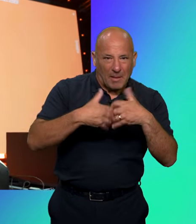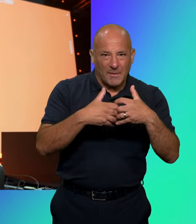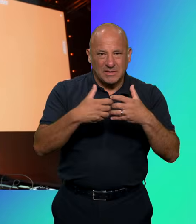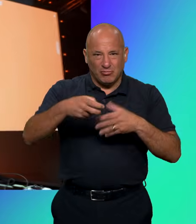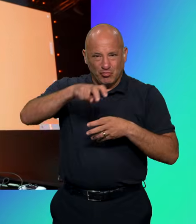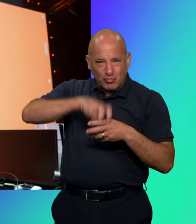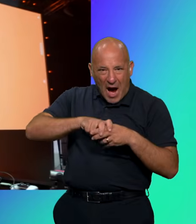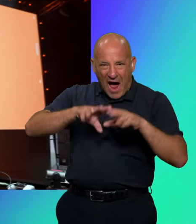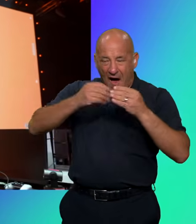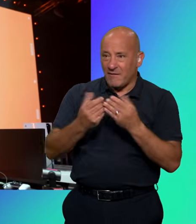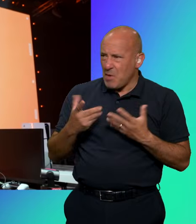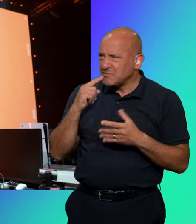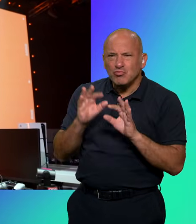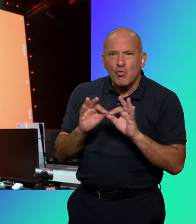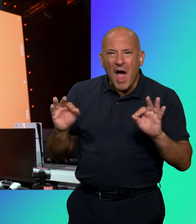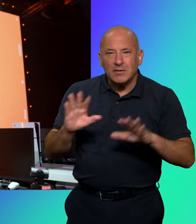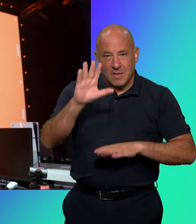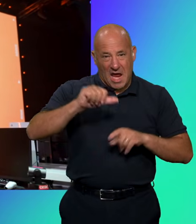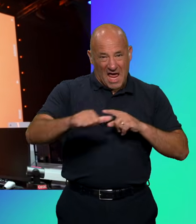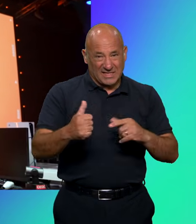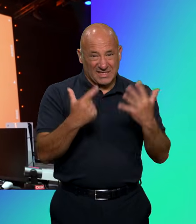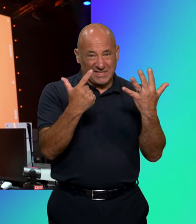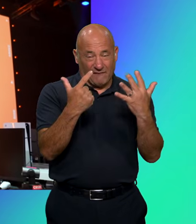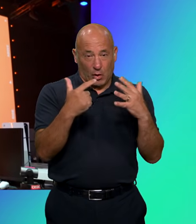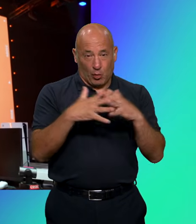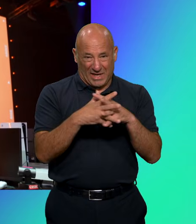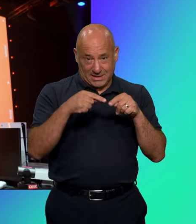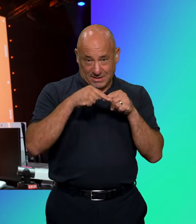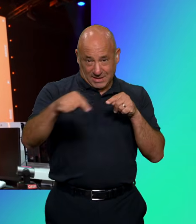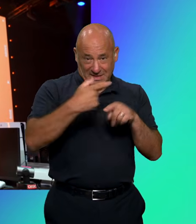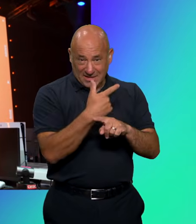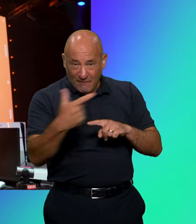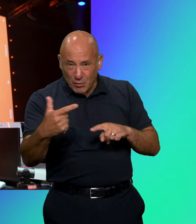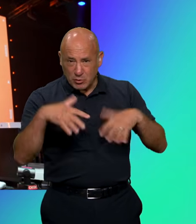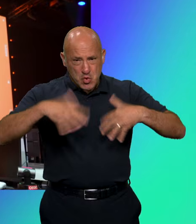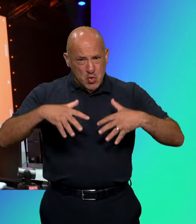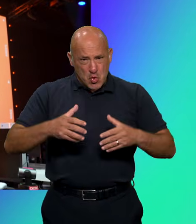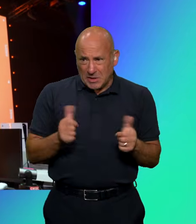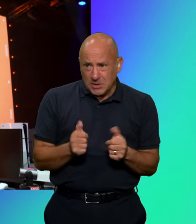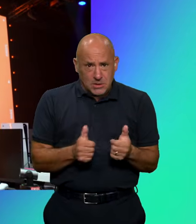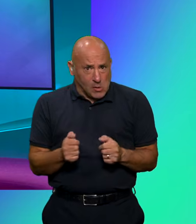now, for the next 7 weeks, this is going to be a very stressful chair for those players to be sitting in.